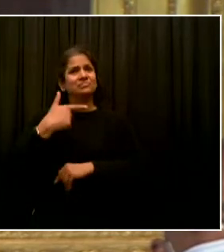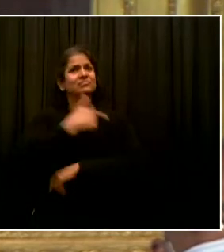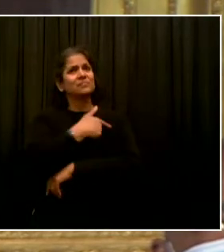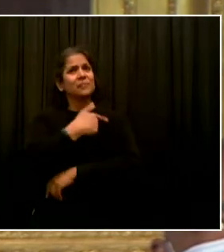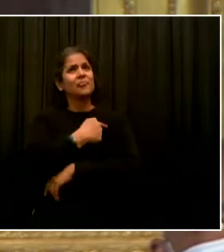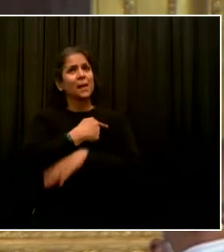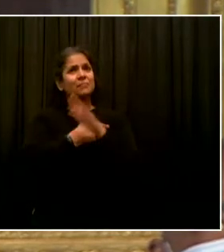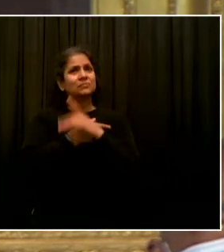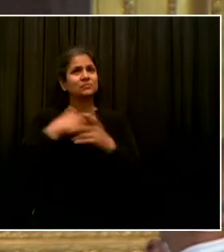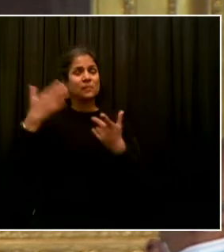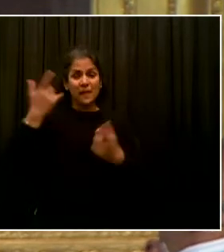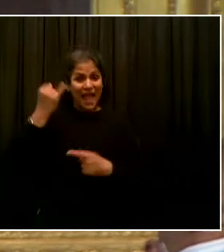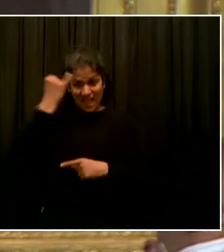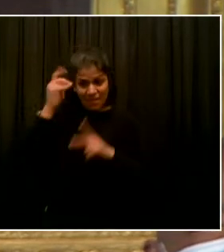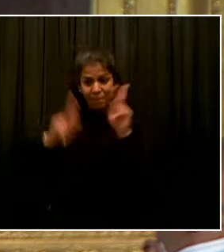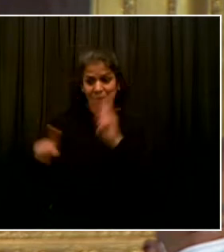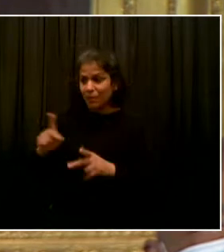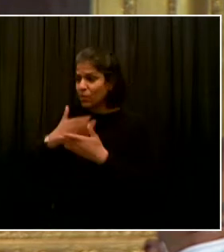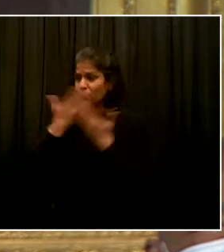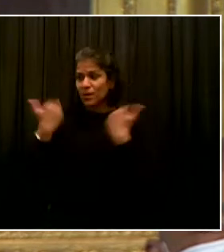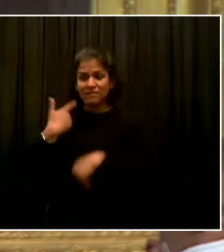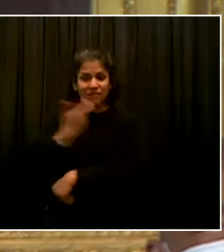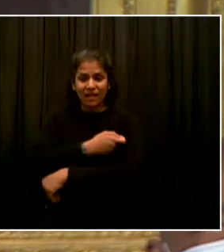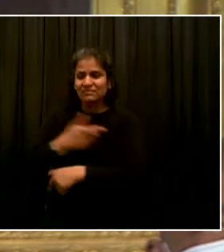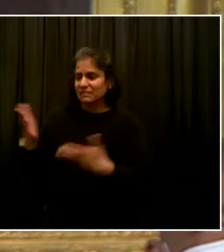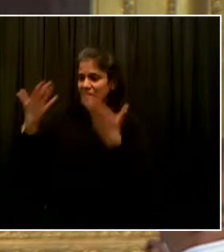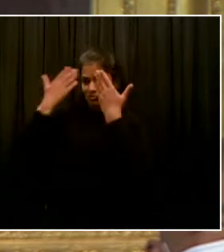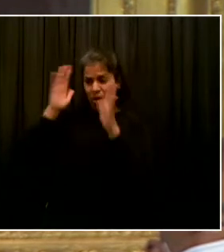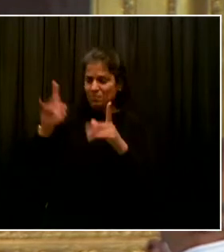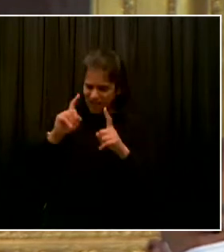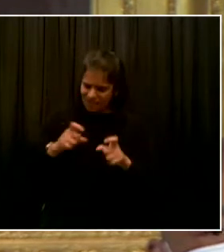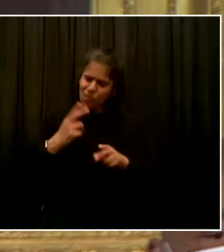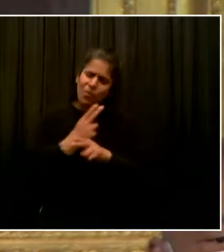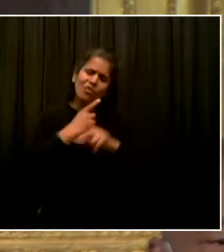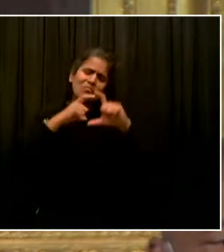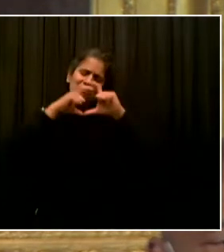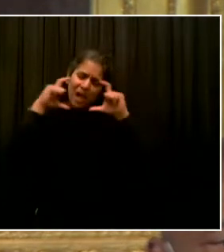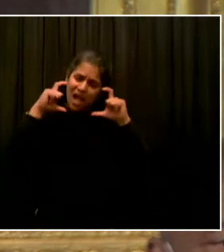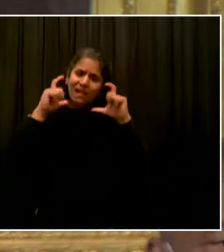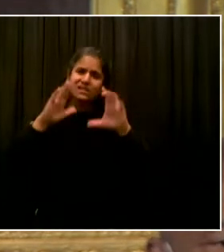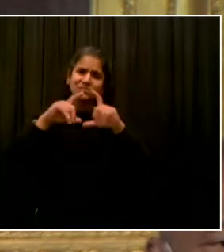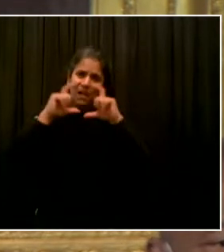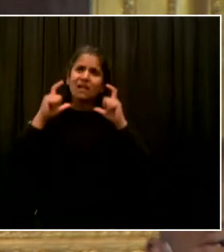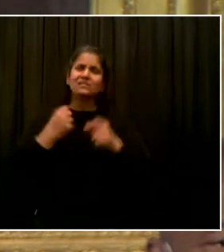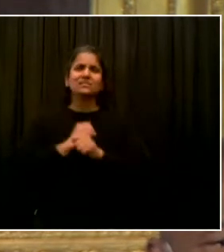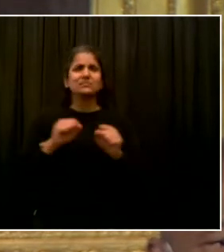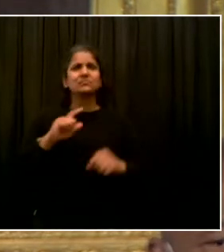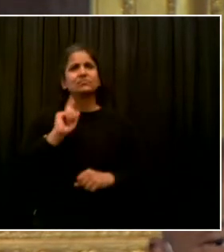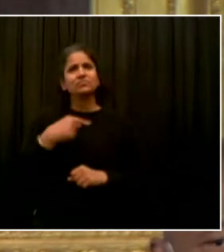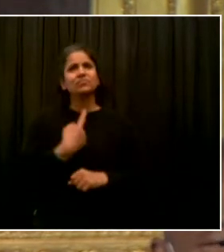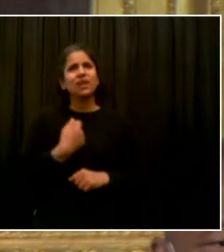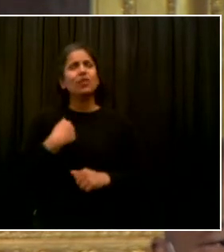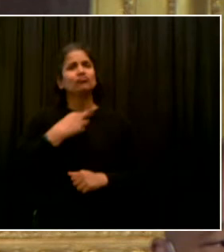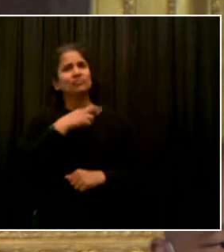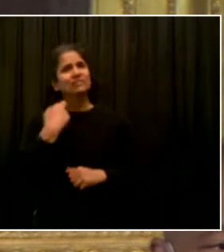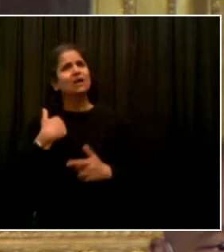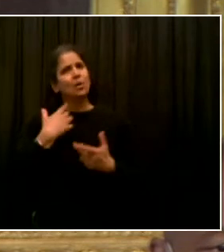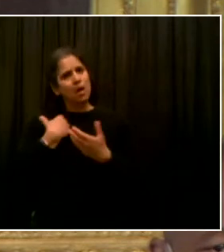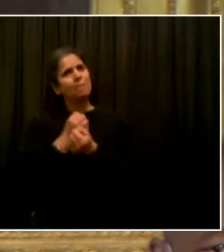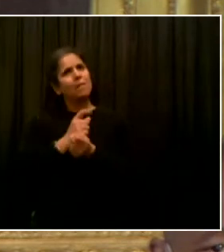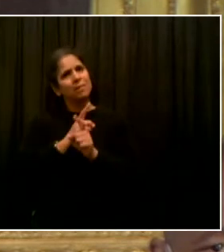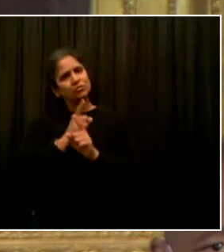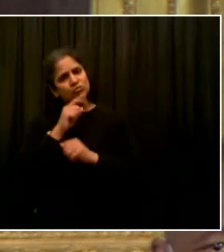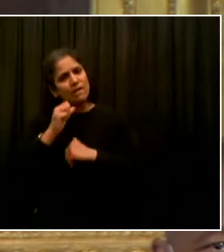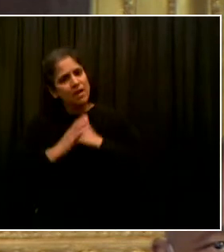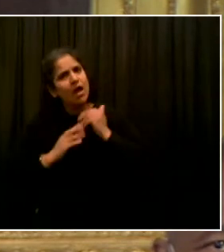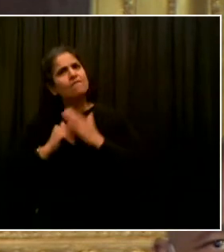also calibrating for your own individual sense of risk and comfort. For most of us, that masking remains